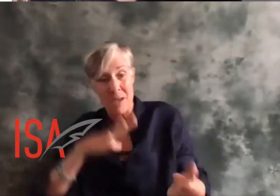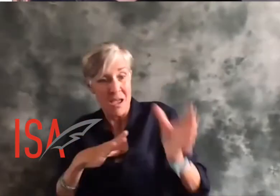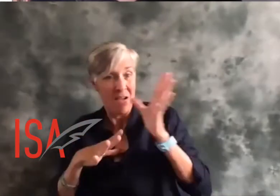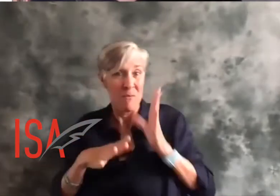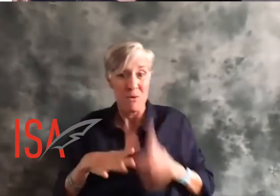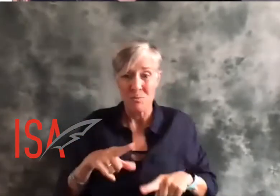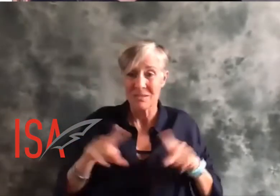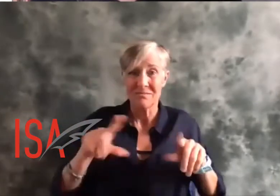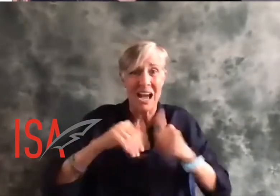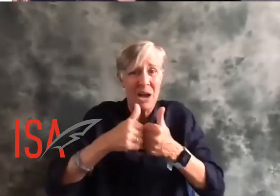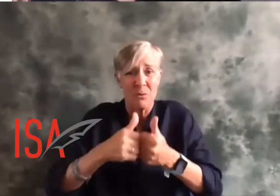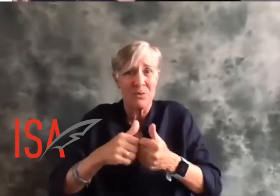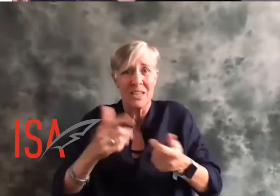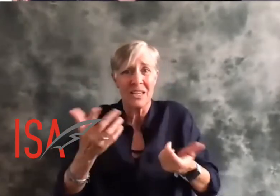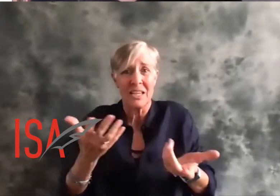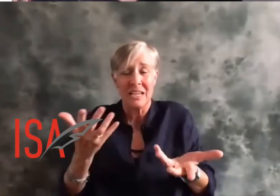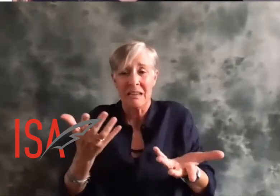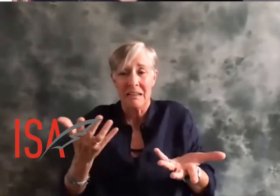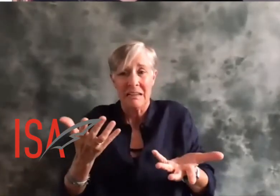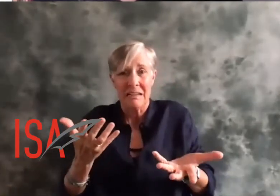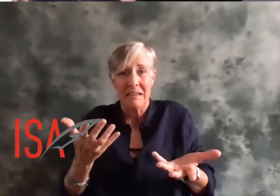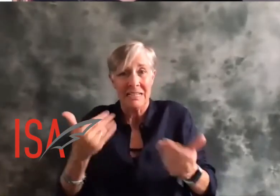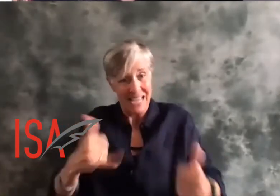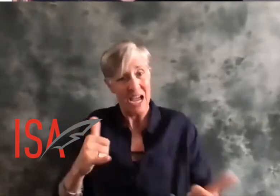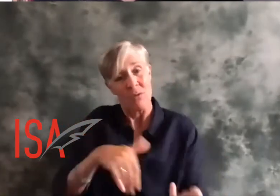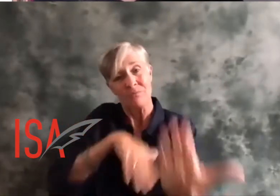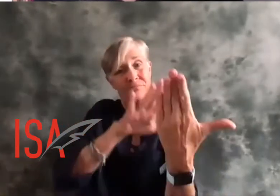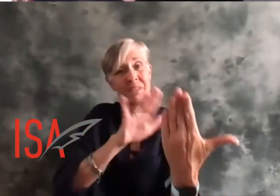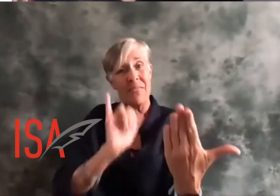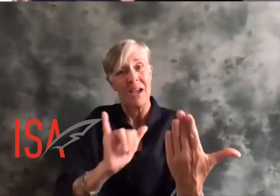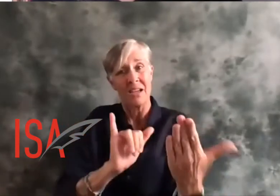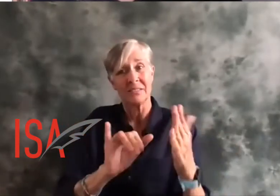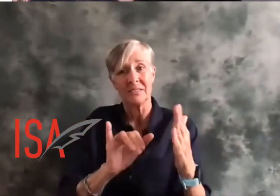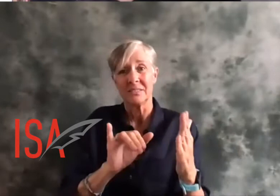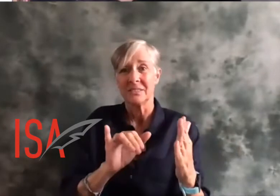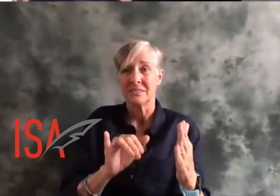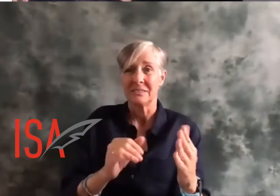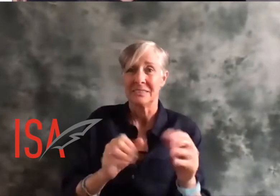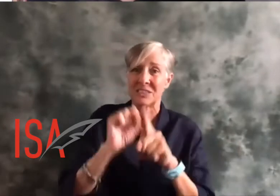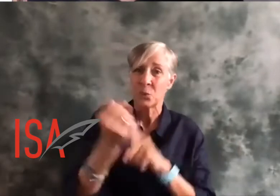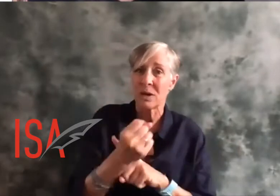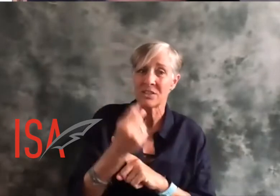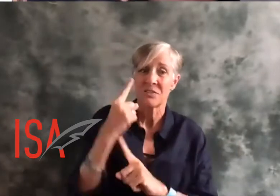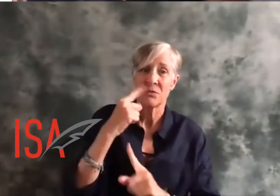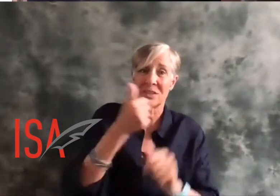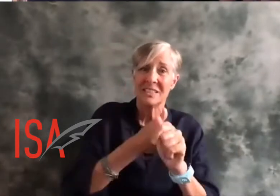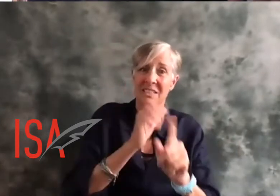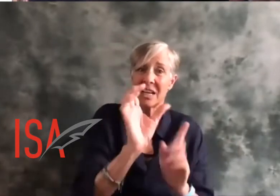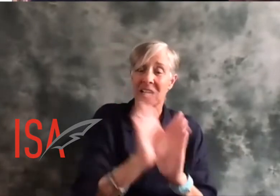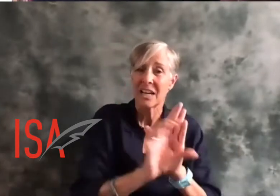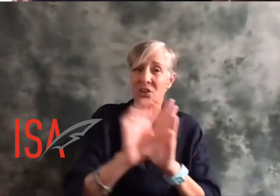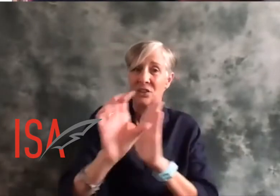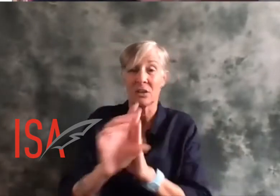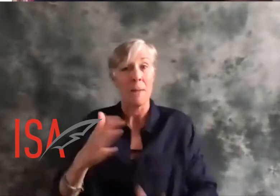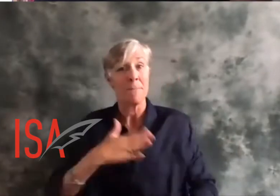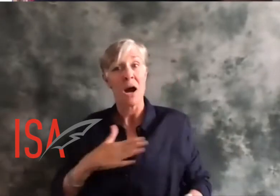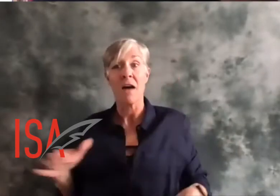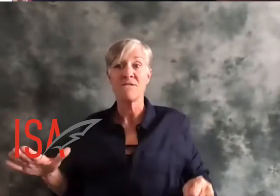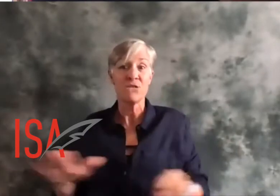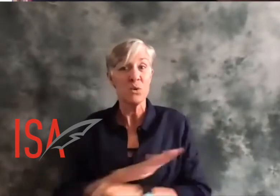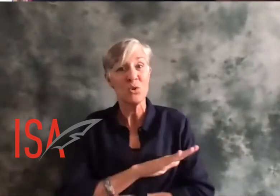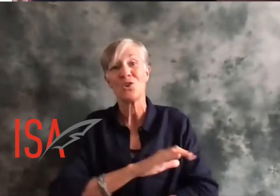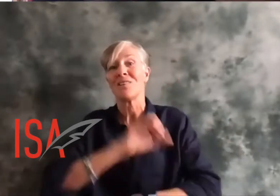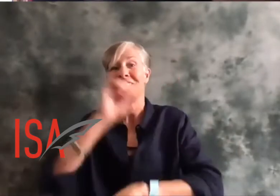given the change you've made to that character? That's so important to consider. Well, my entire job is to